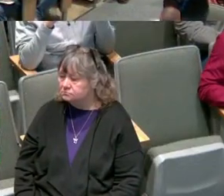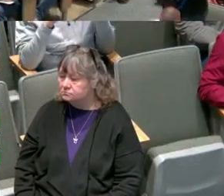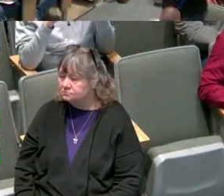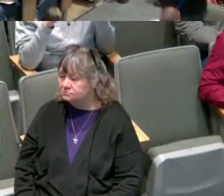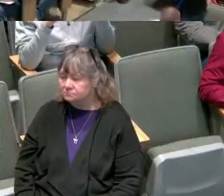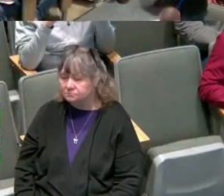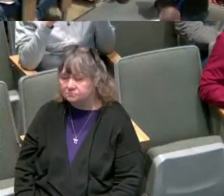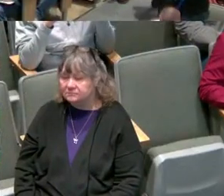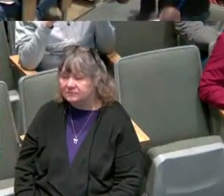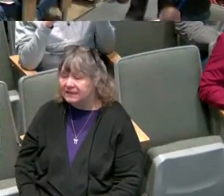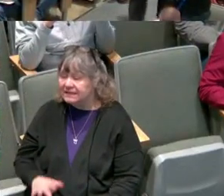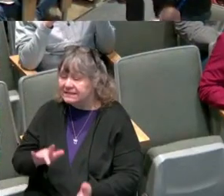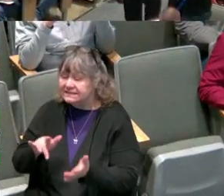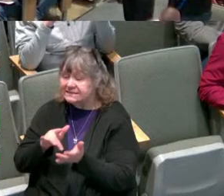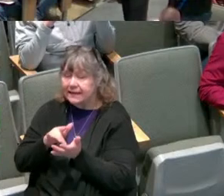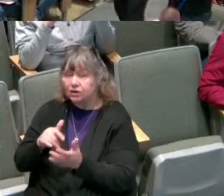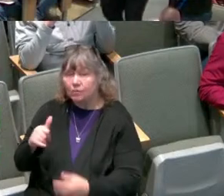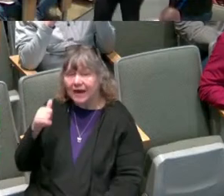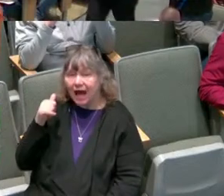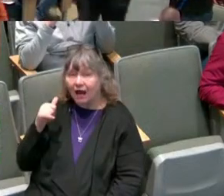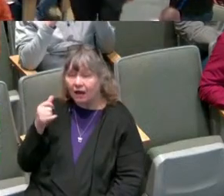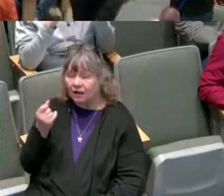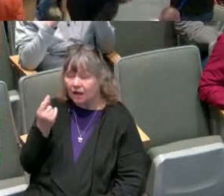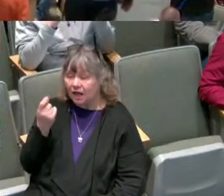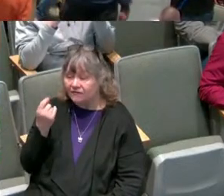um yes Center back 11.